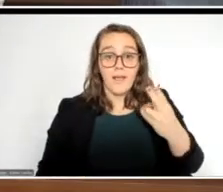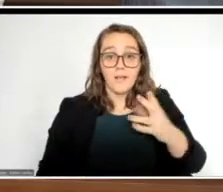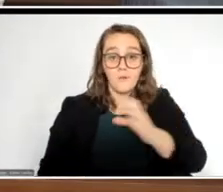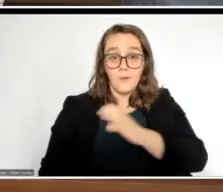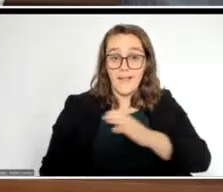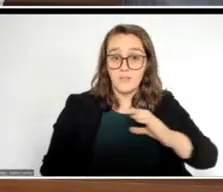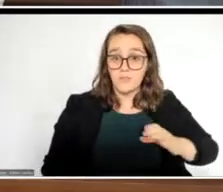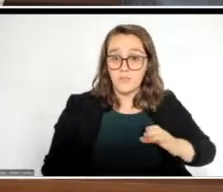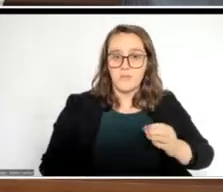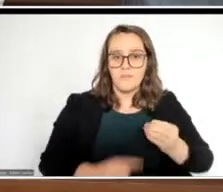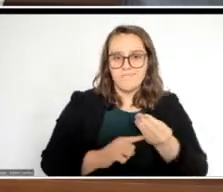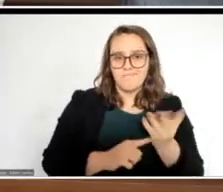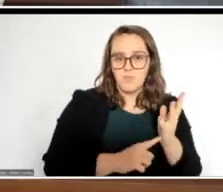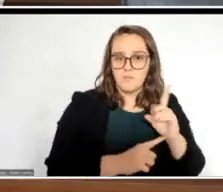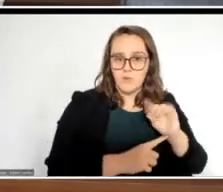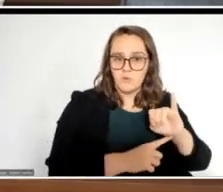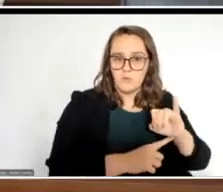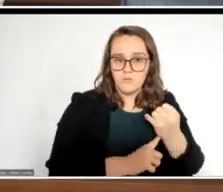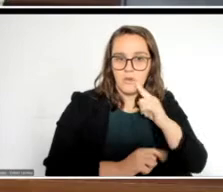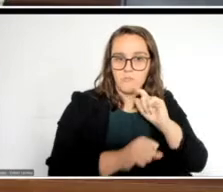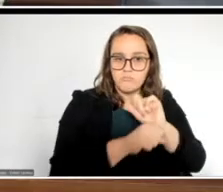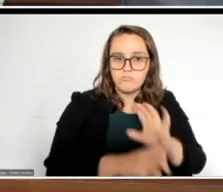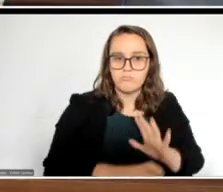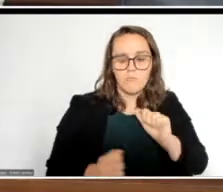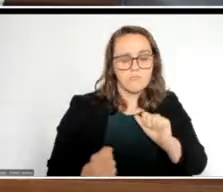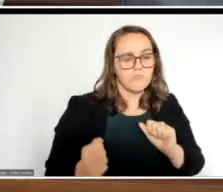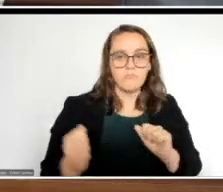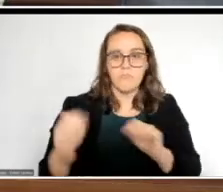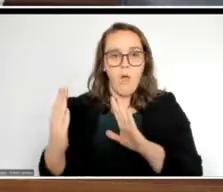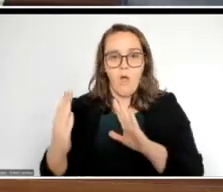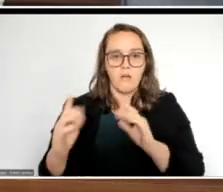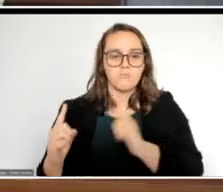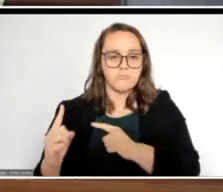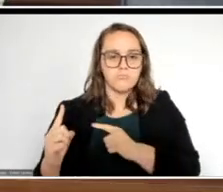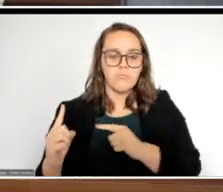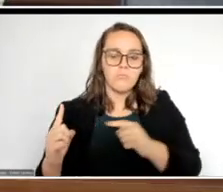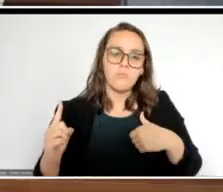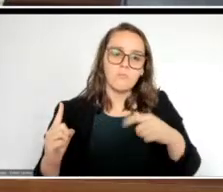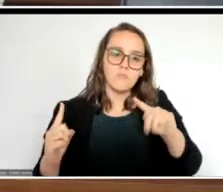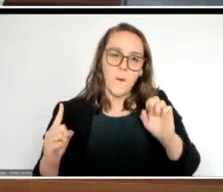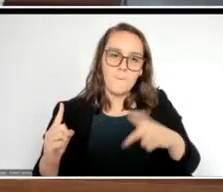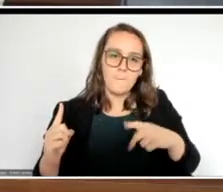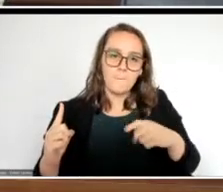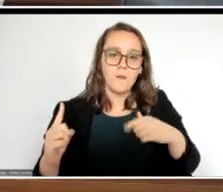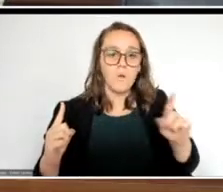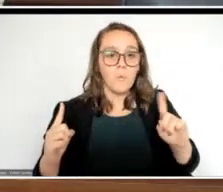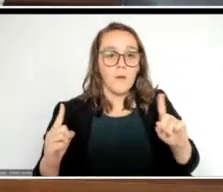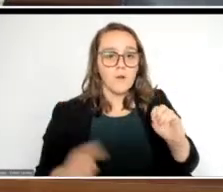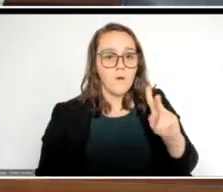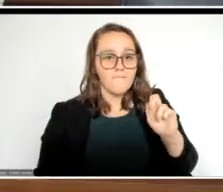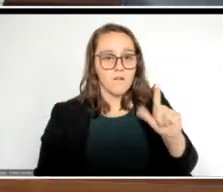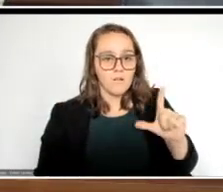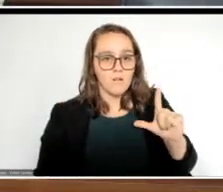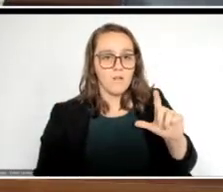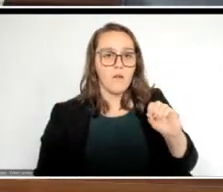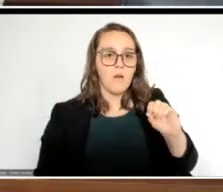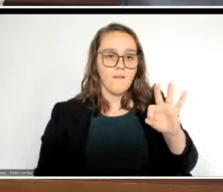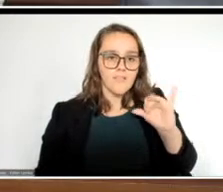Justice Department officials confronted the president in the Oval Office and threatened mass resignations.